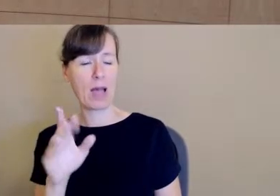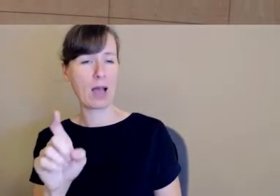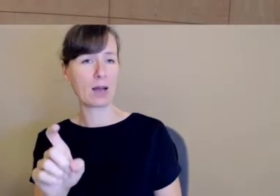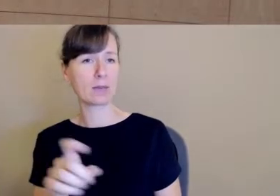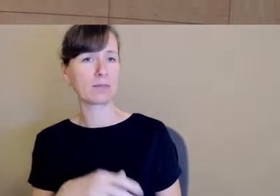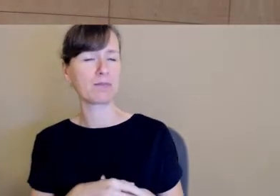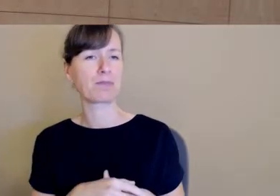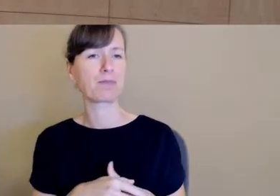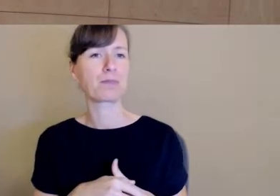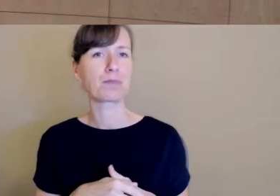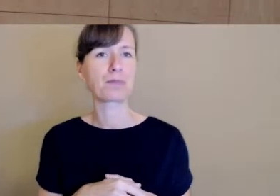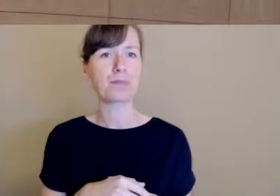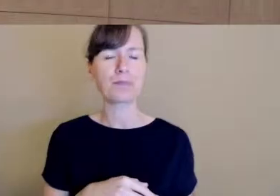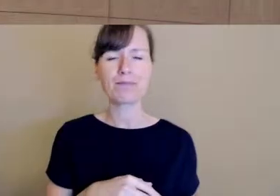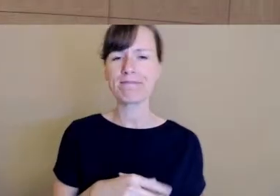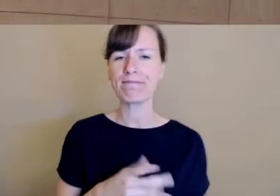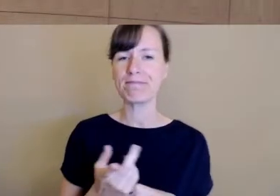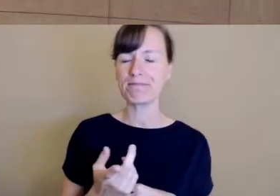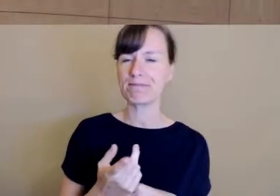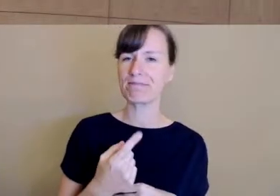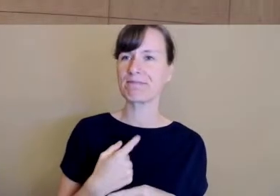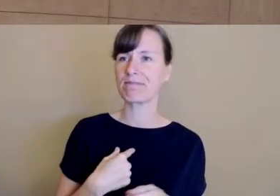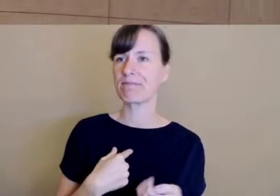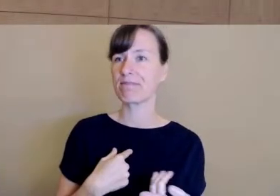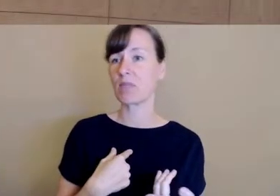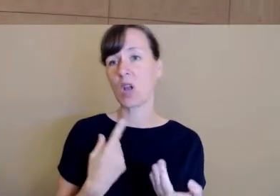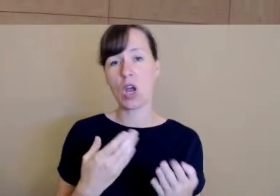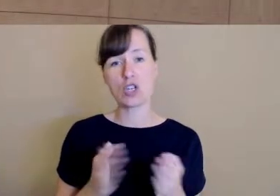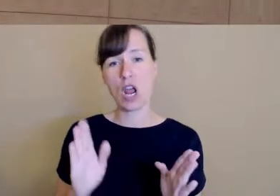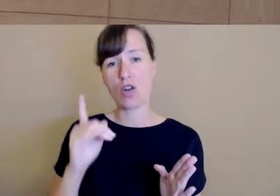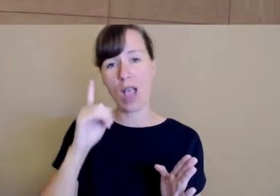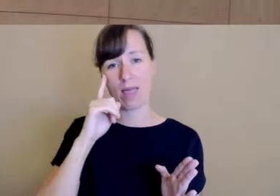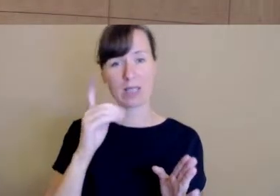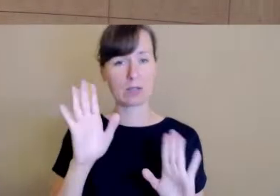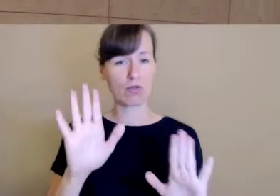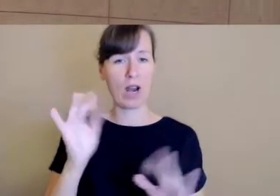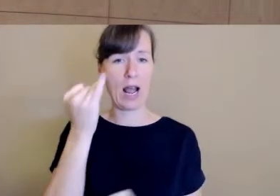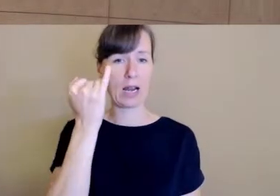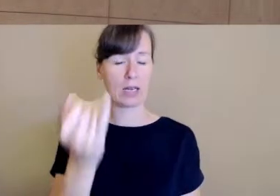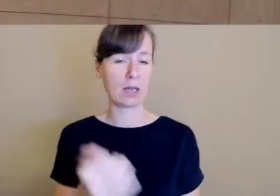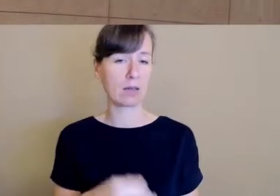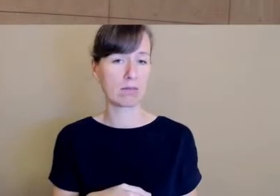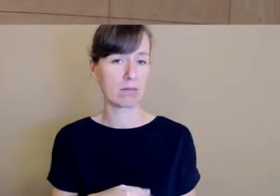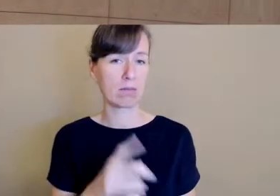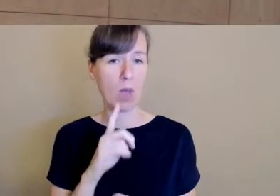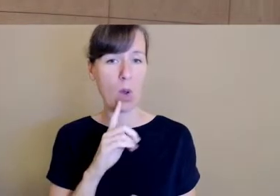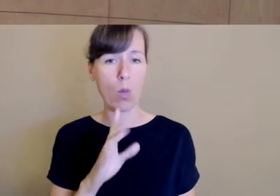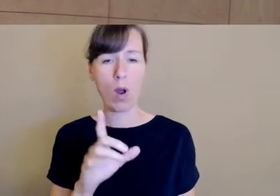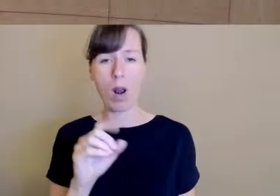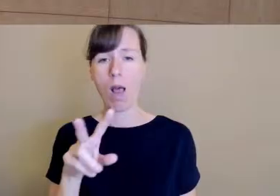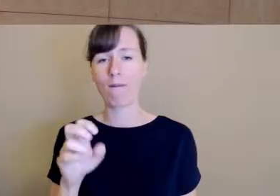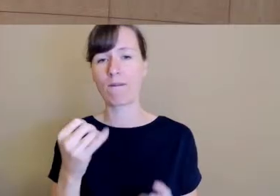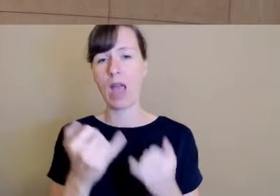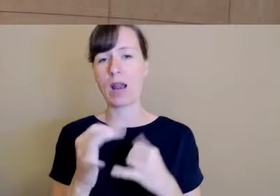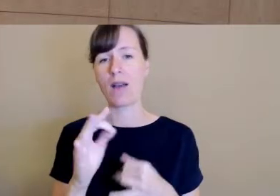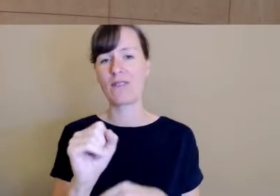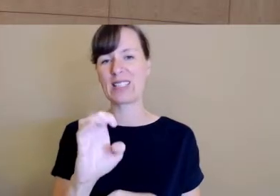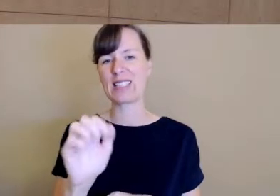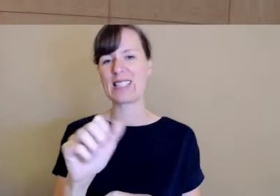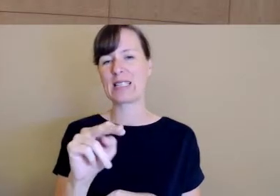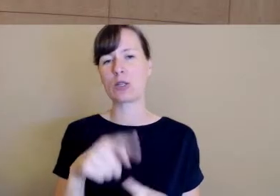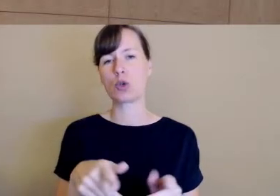Yeah, I'll just say, generally, I think this is a great idea, and I would love, at the end of this evening, to ask the town administrator